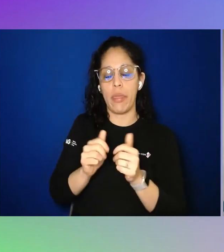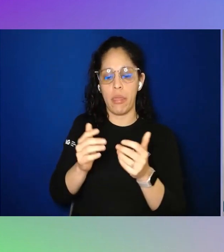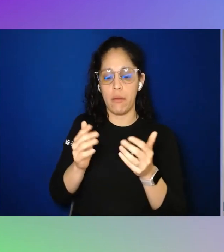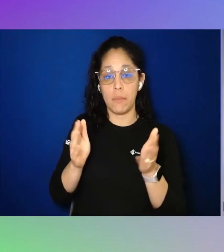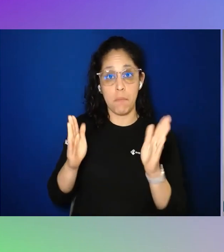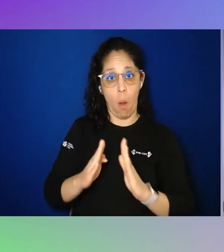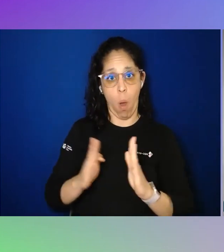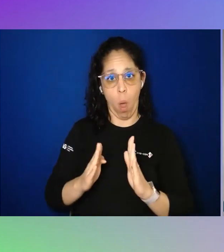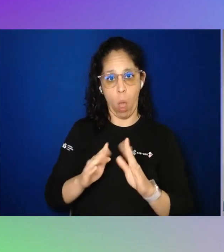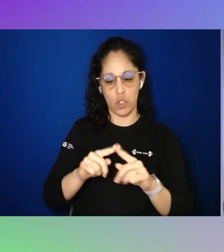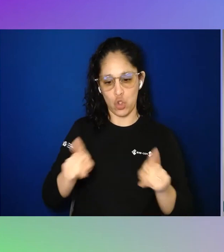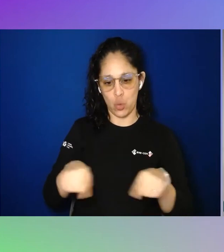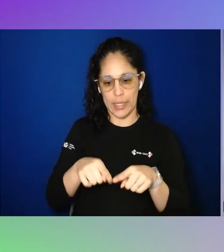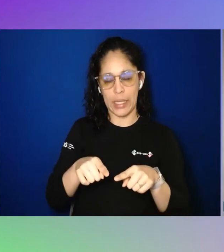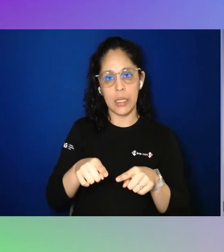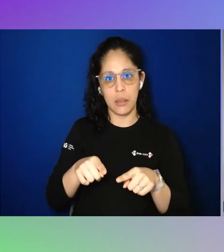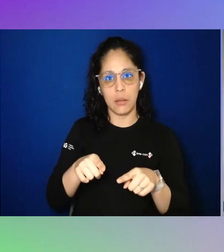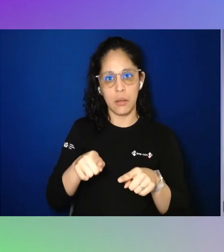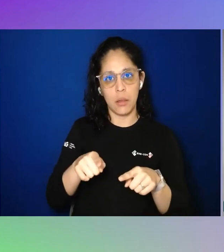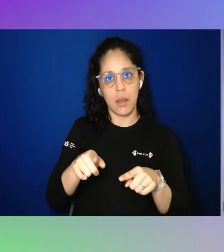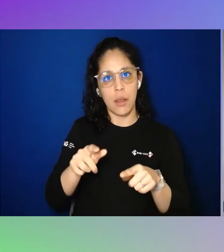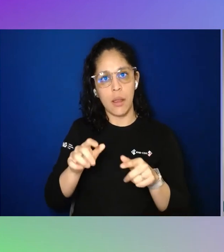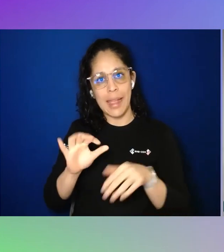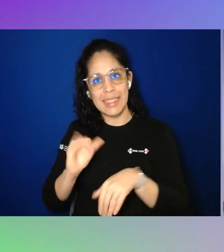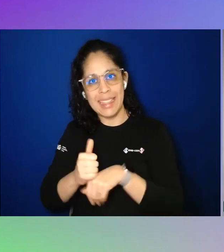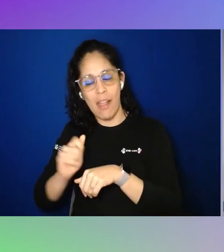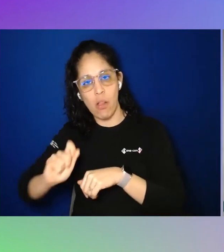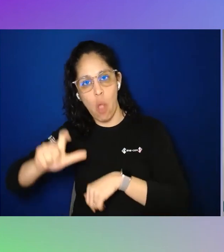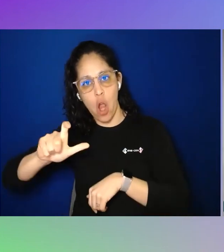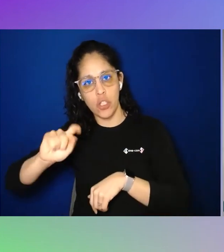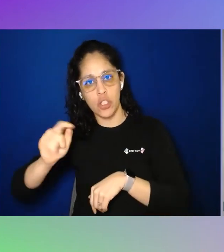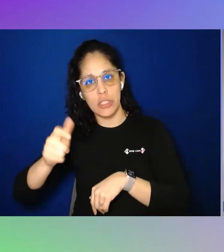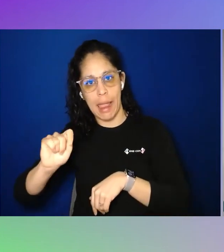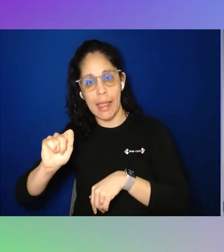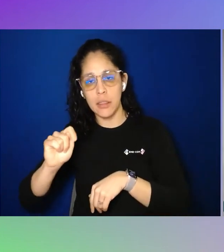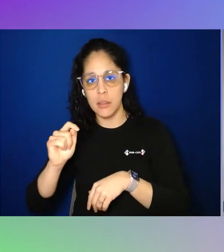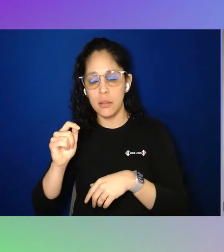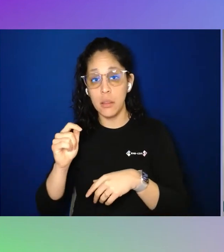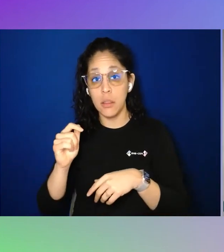large text sizes. And if it works in that case, I think it works for most cases.